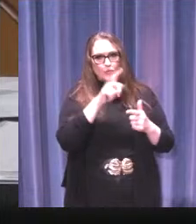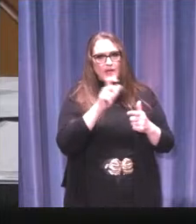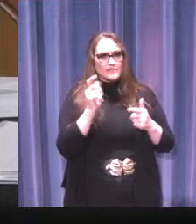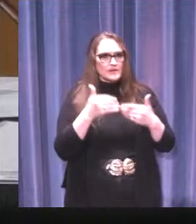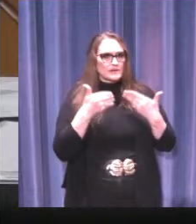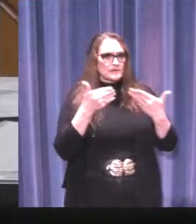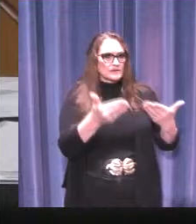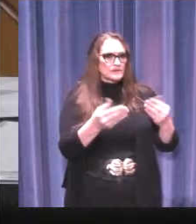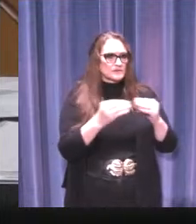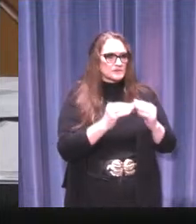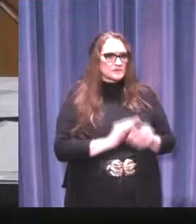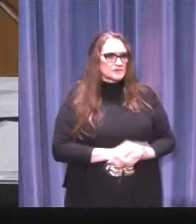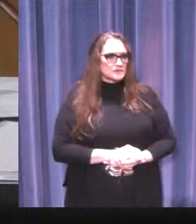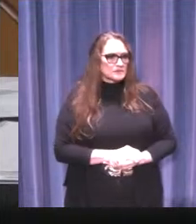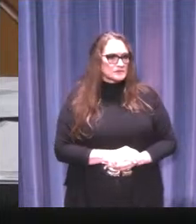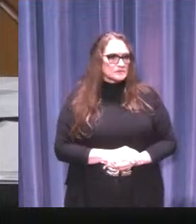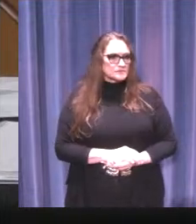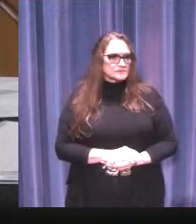further.